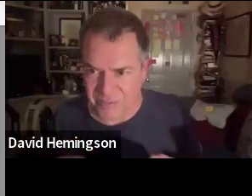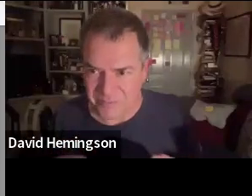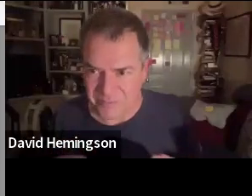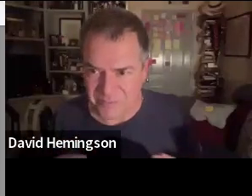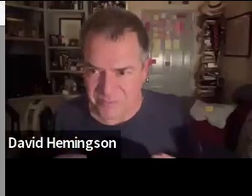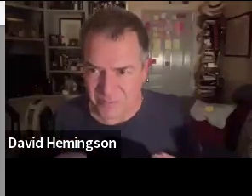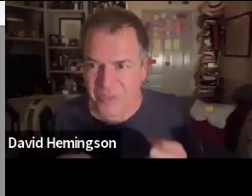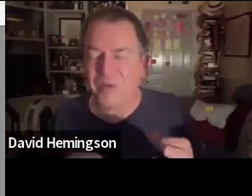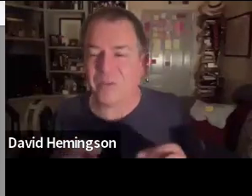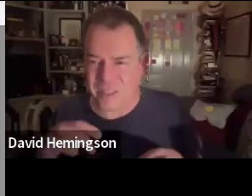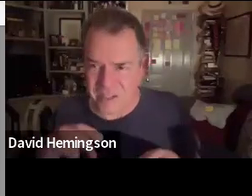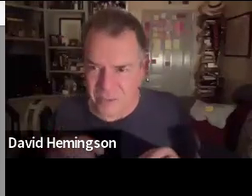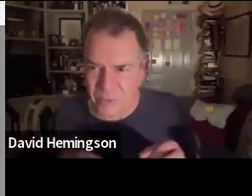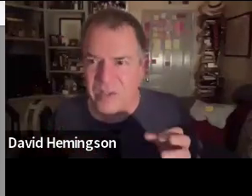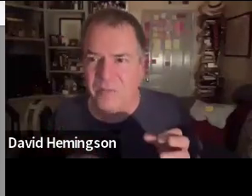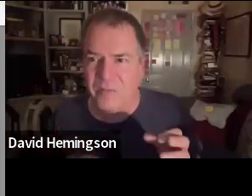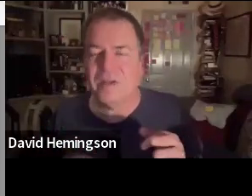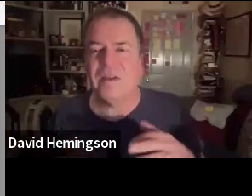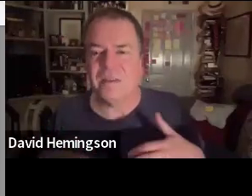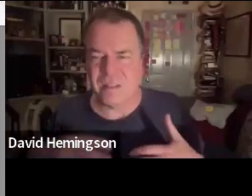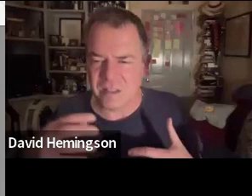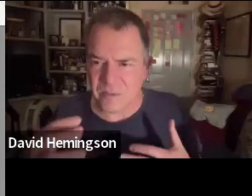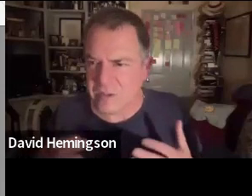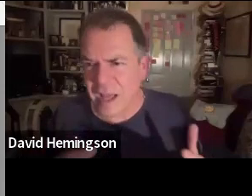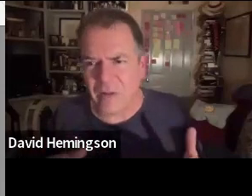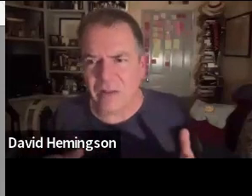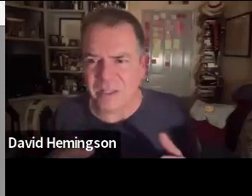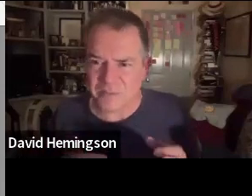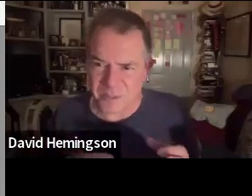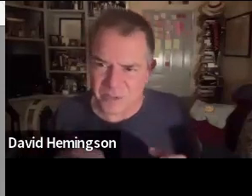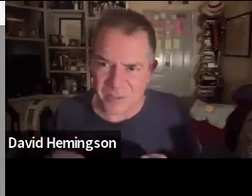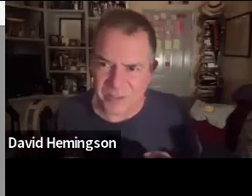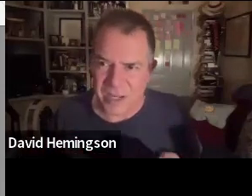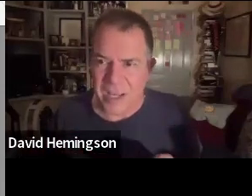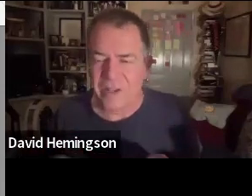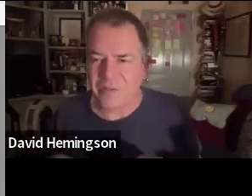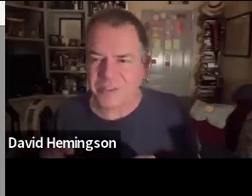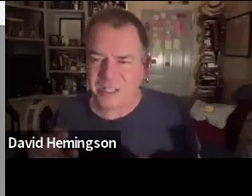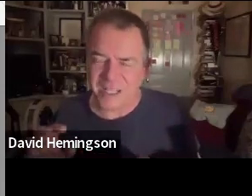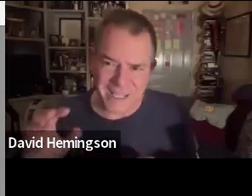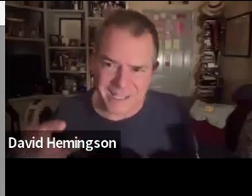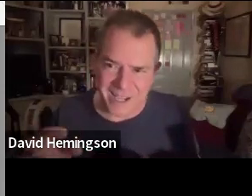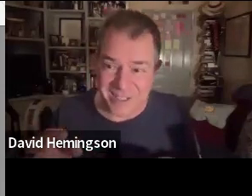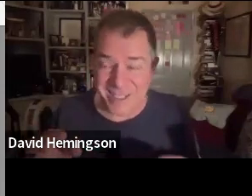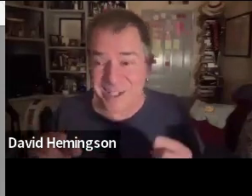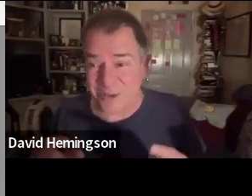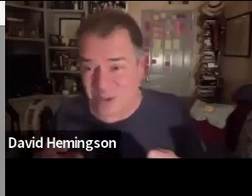going. We think they've settled into a rhythm. This is as far how lovely it is for the two of them. It's like, and then all of a sudden, like, he lies, and the kid goes